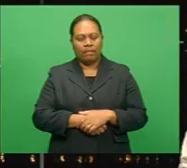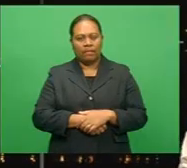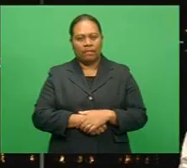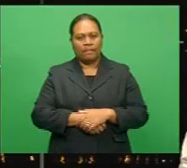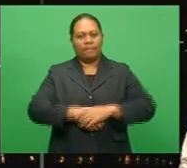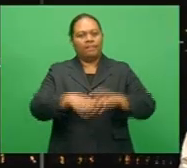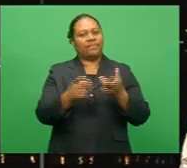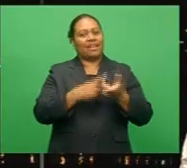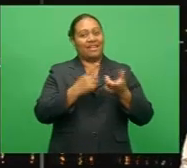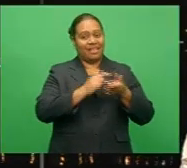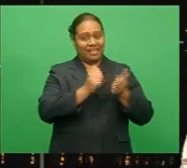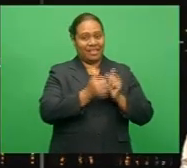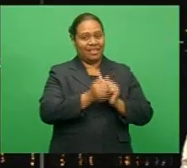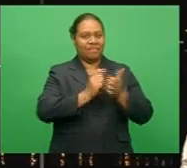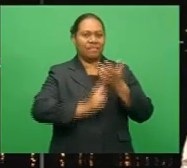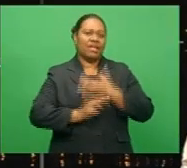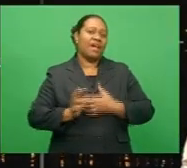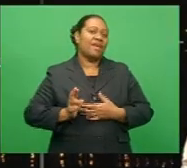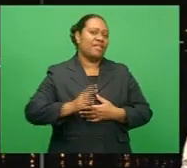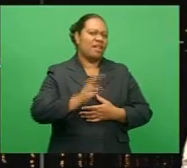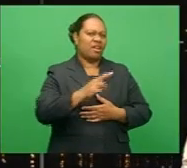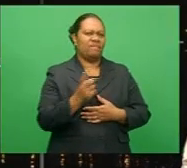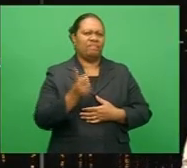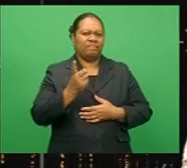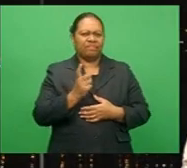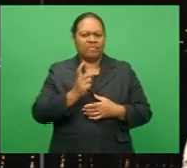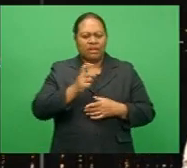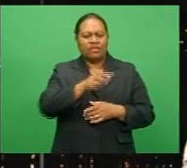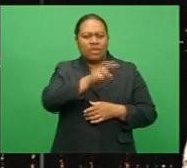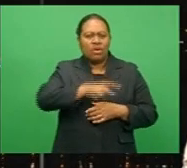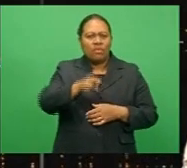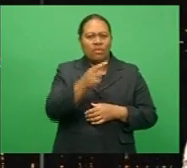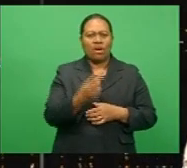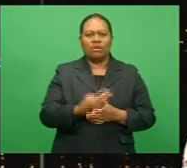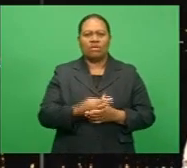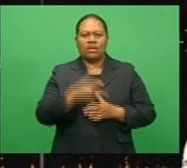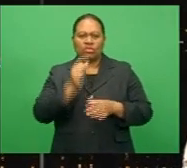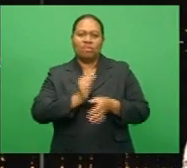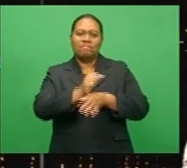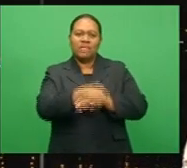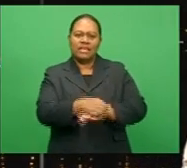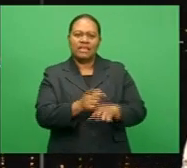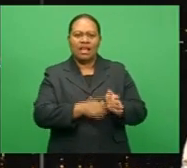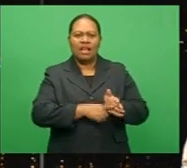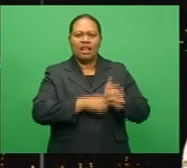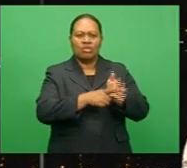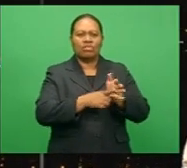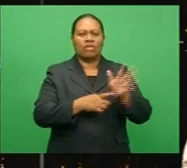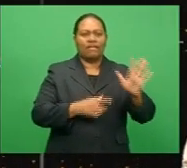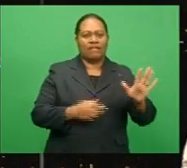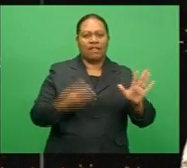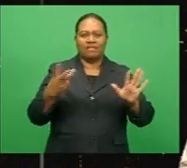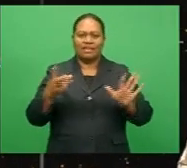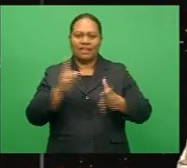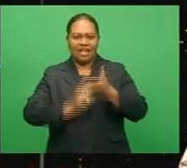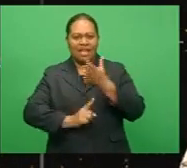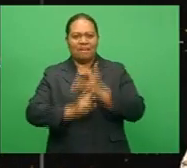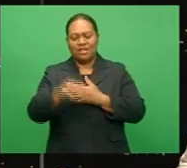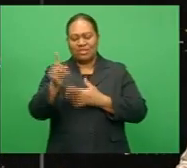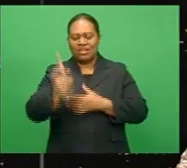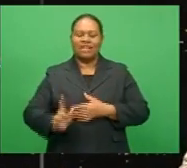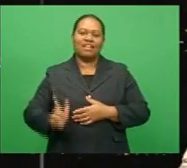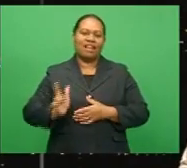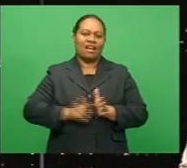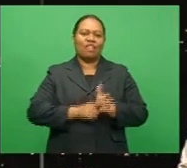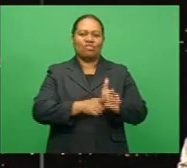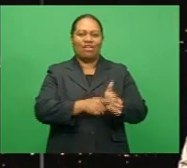In another match, Rewa came from behind in the last round of the Vodafone Premier League to beat Lautoka 5-3 at Churchill Park today.